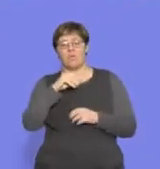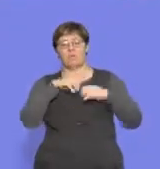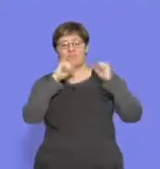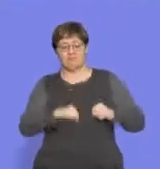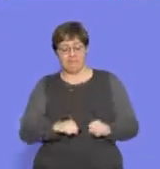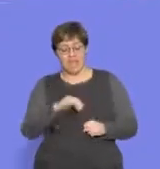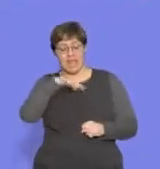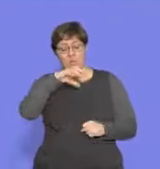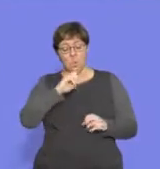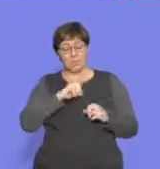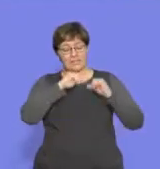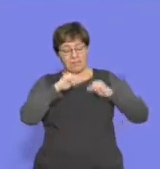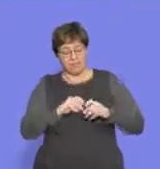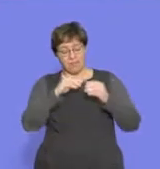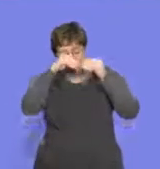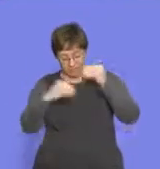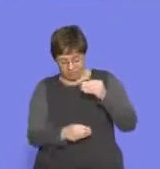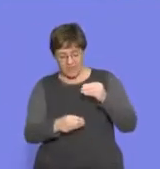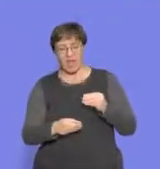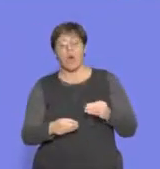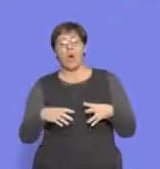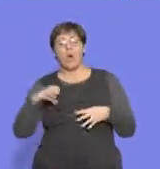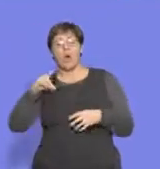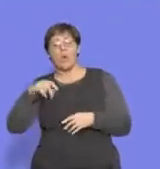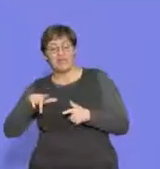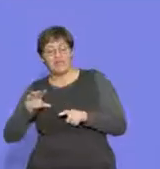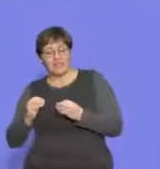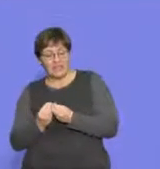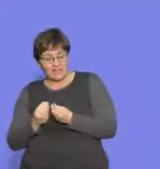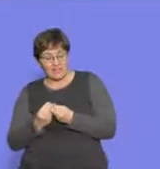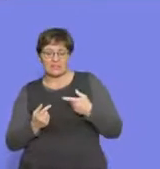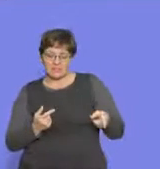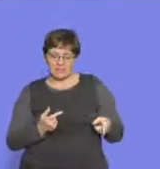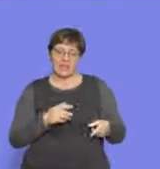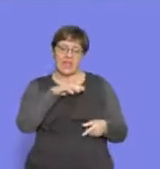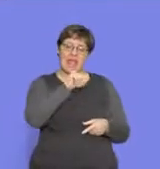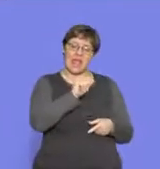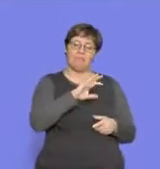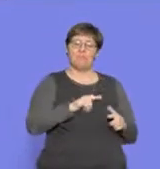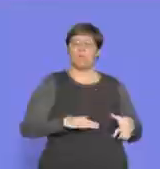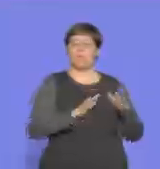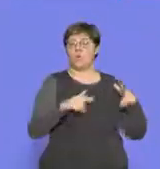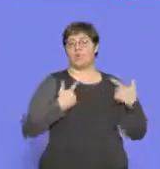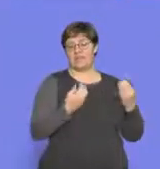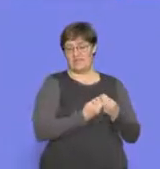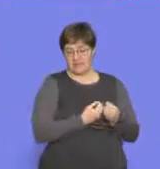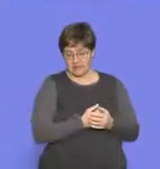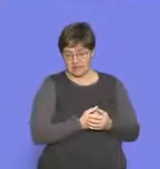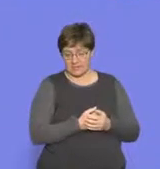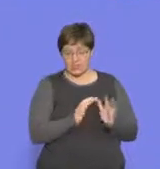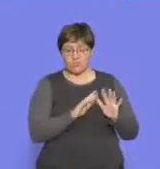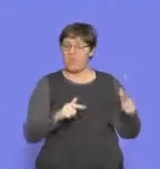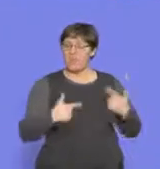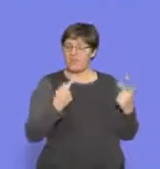there are interactions between organisms as well as the abiotic factors. So abiotic